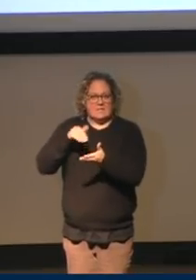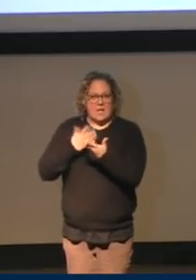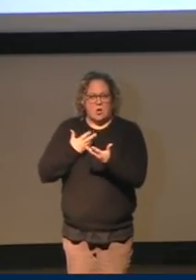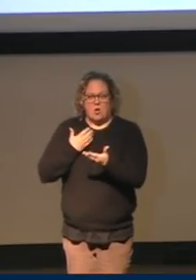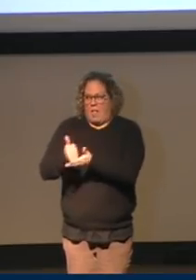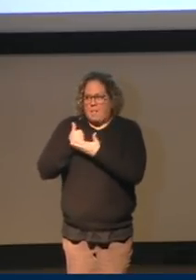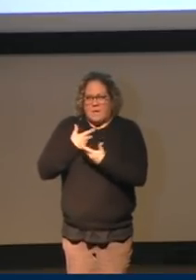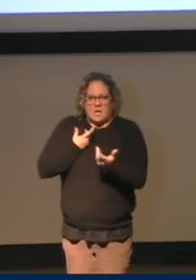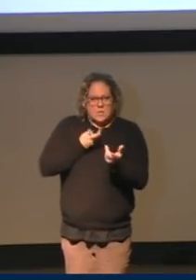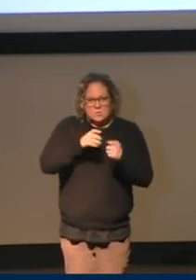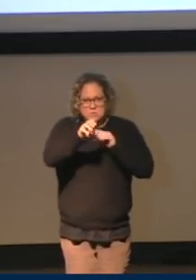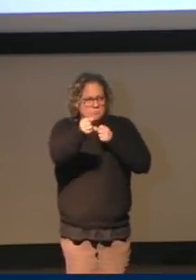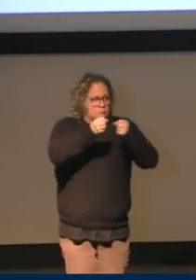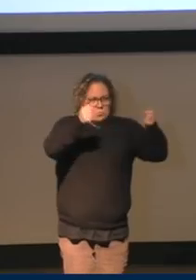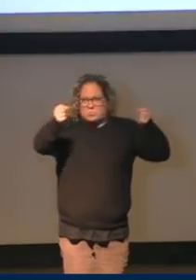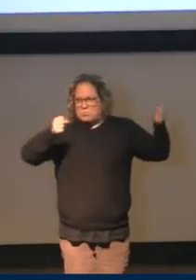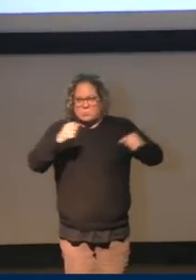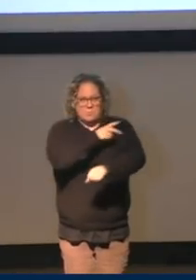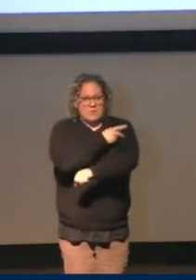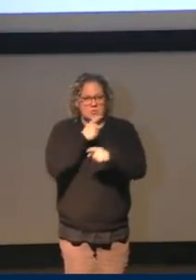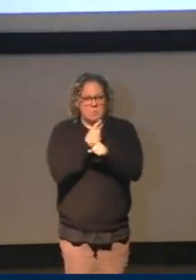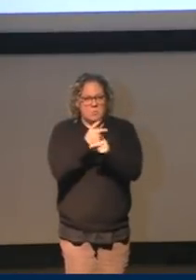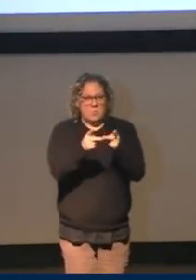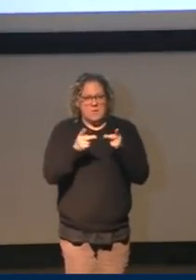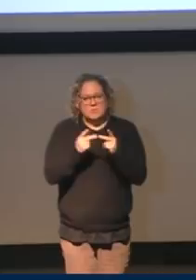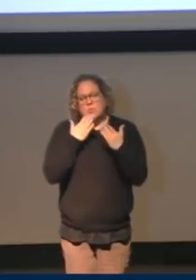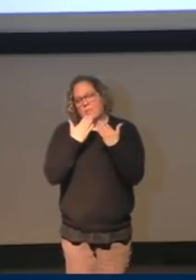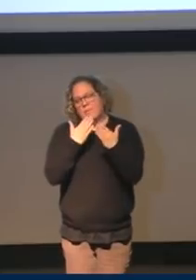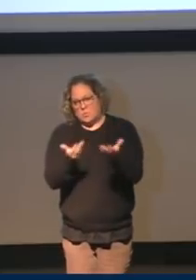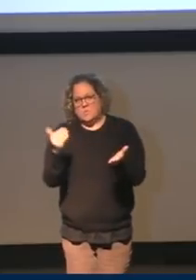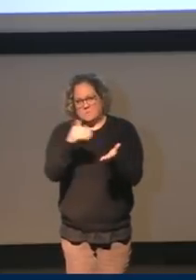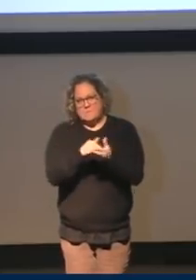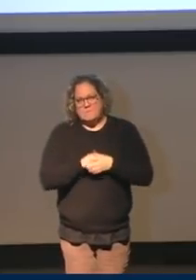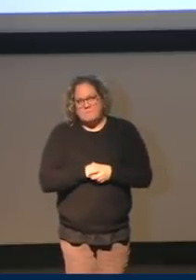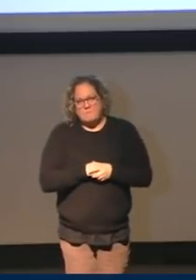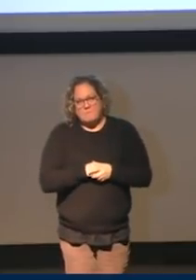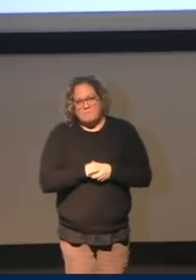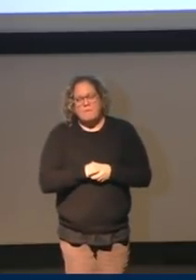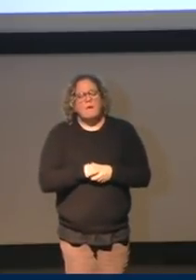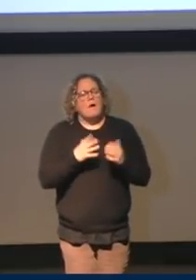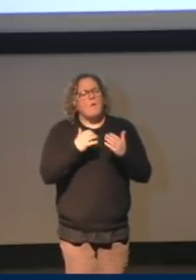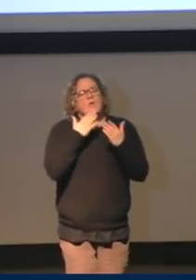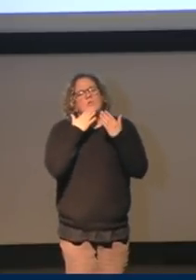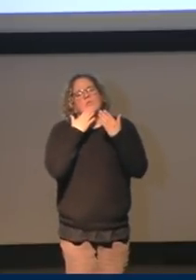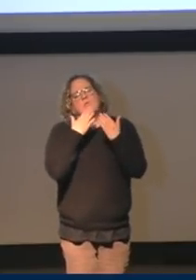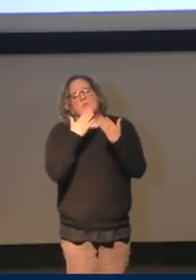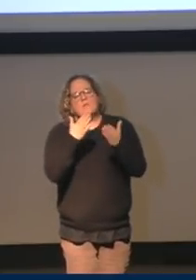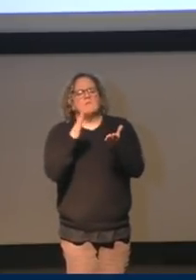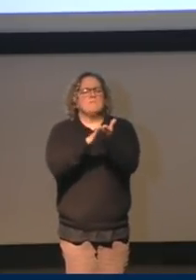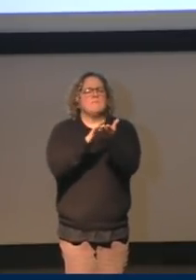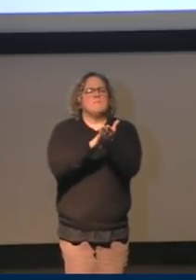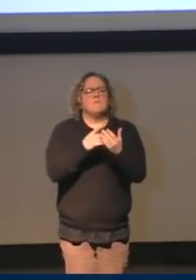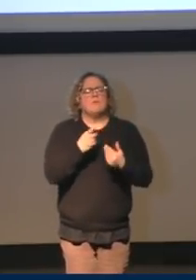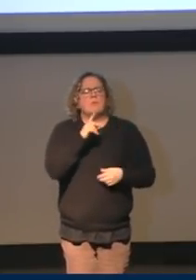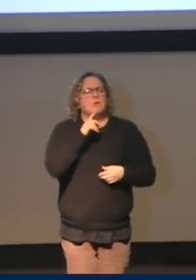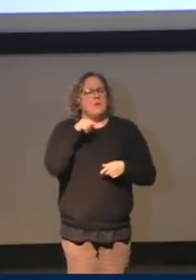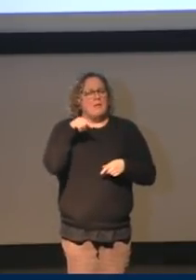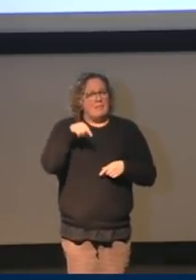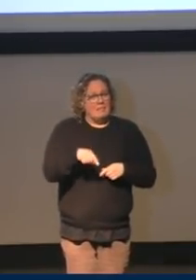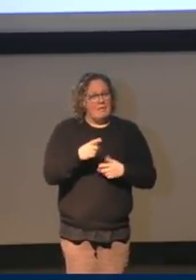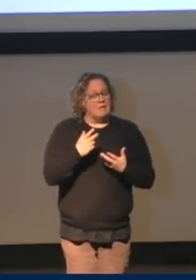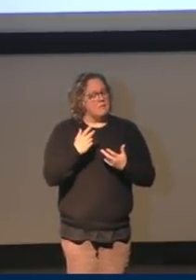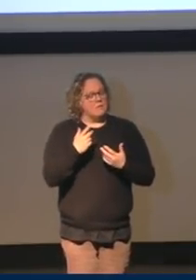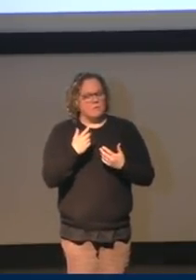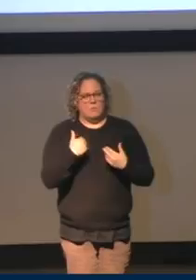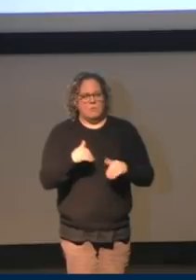around. So thank you once again. I'm going to give some shout outs because this really defines our purpose of what we are as a